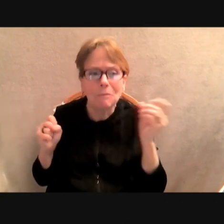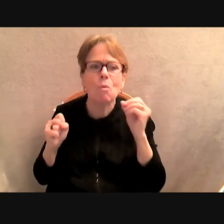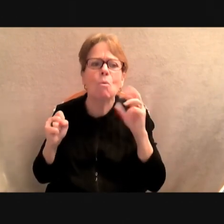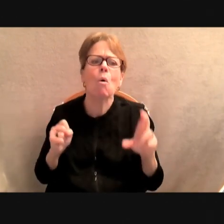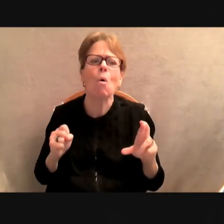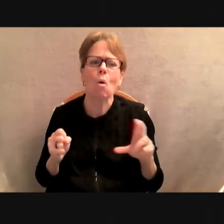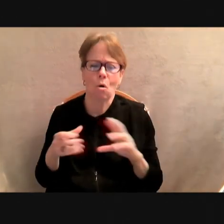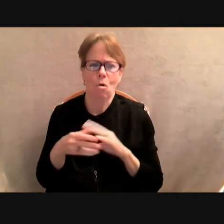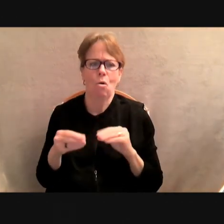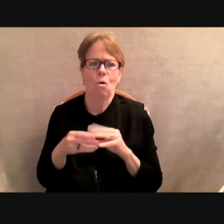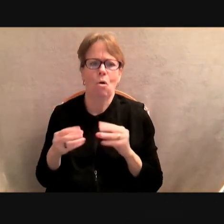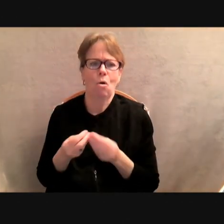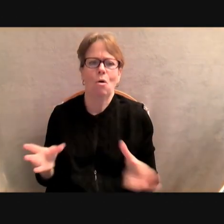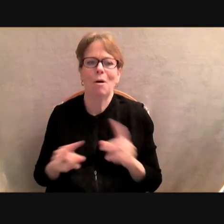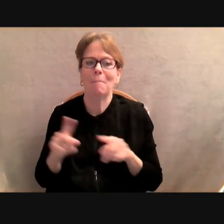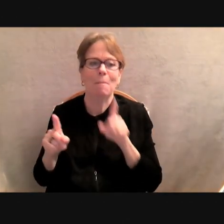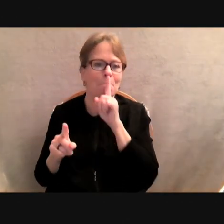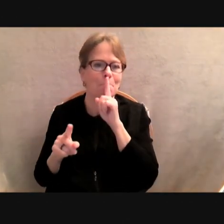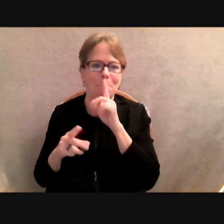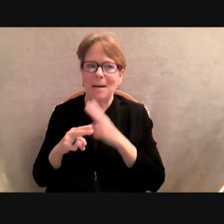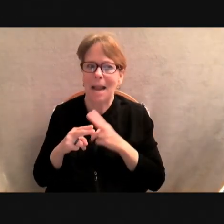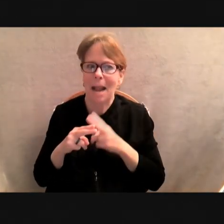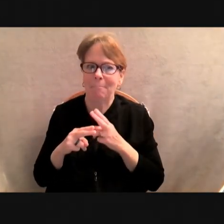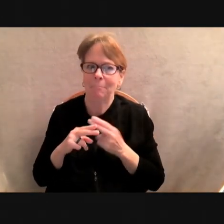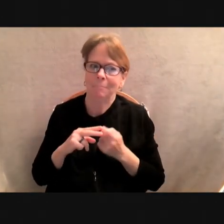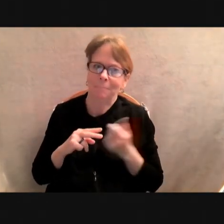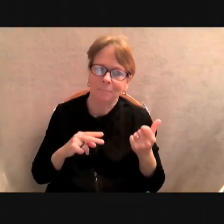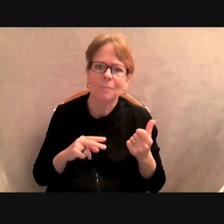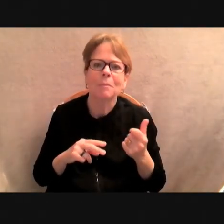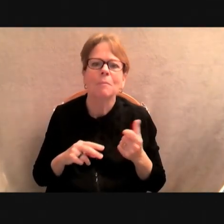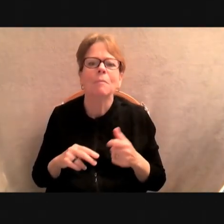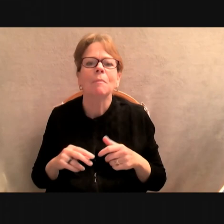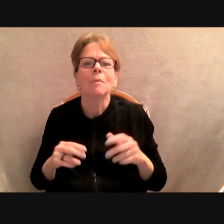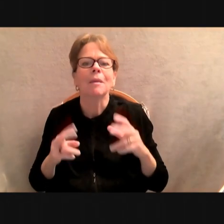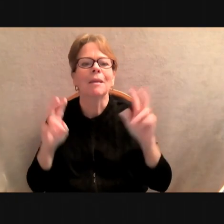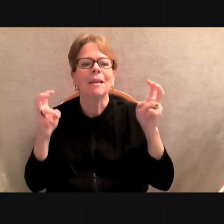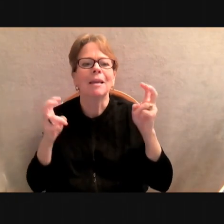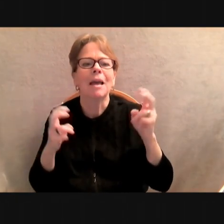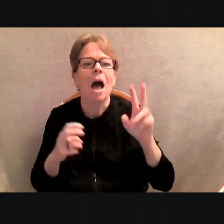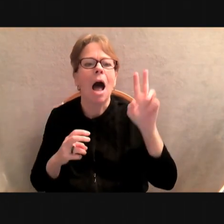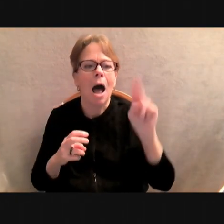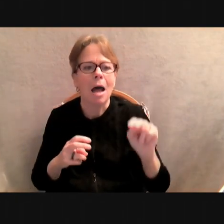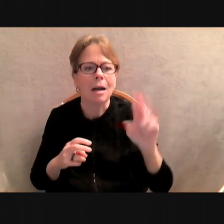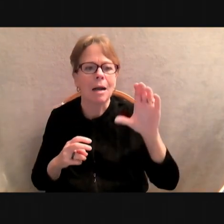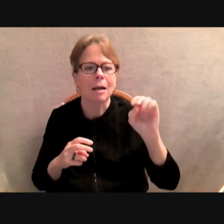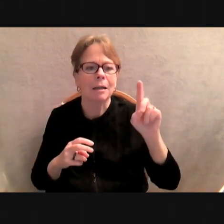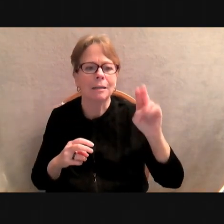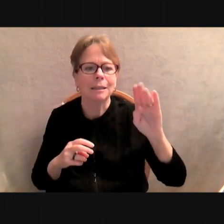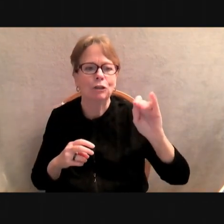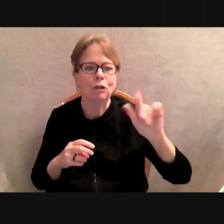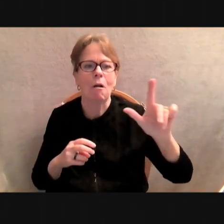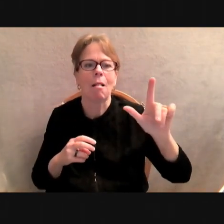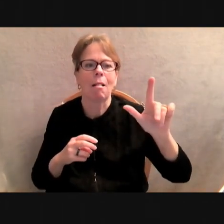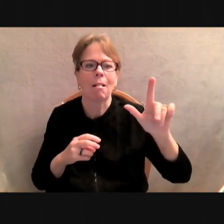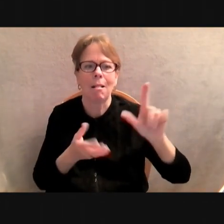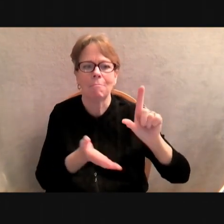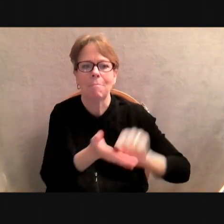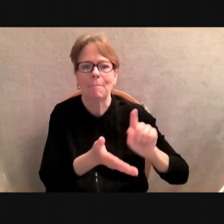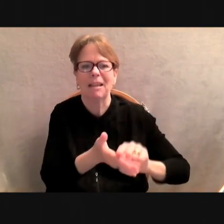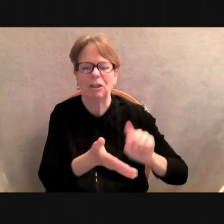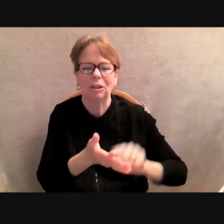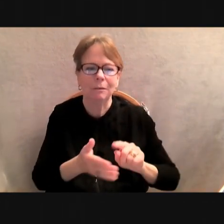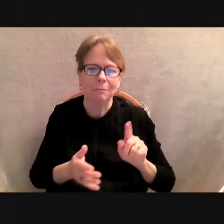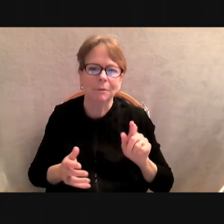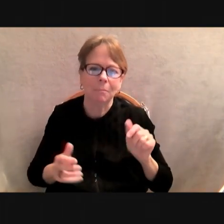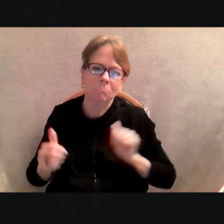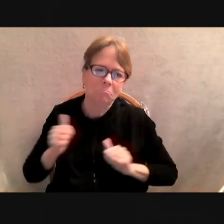out and create support. And they've been doing that through the arts, through a project called Unconditional Publishing. And I think that they, through disclosing